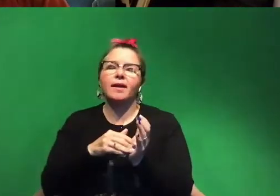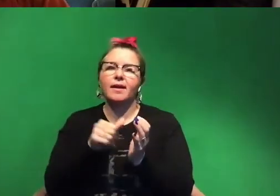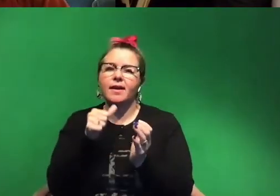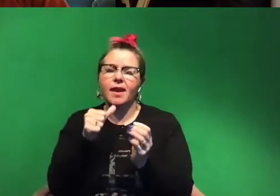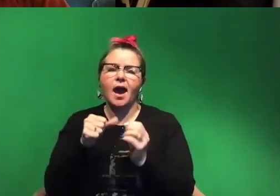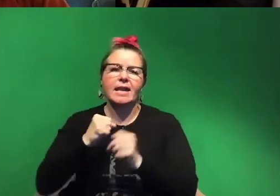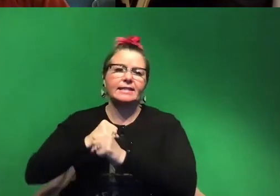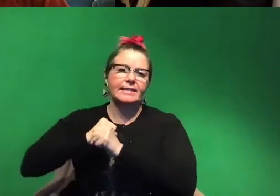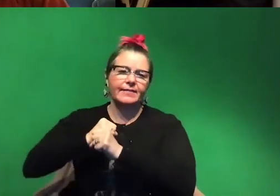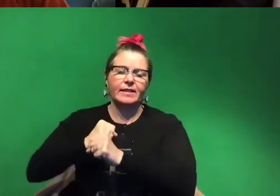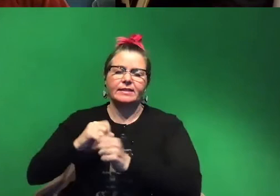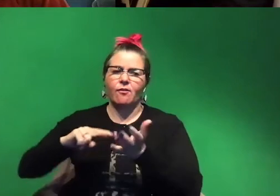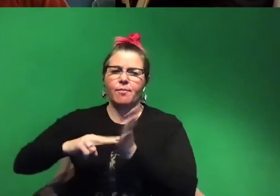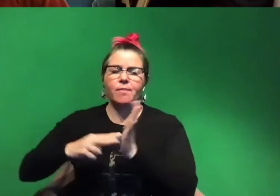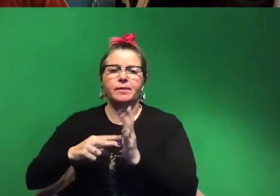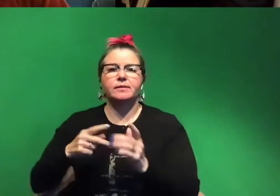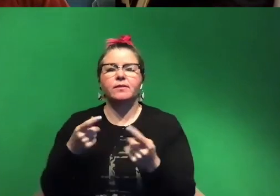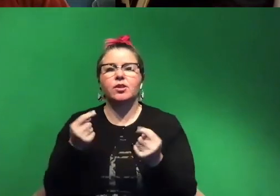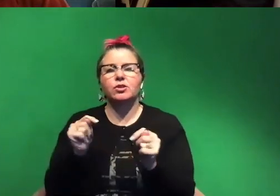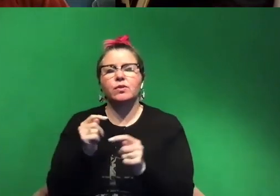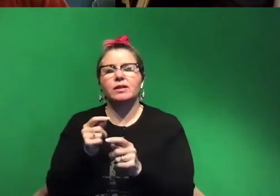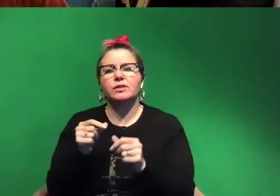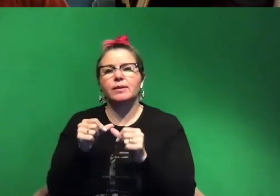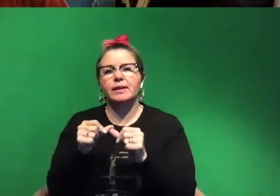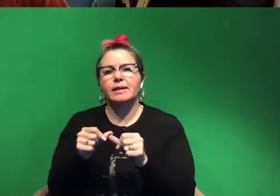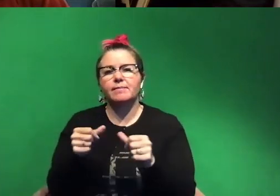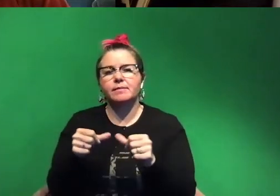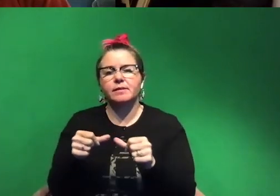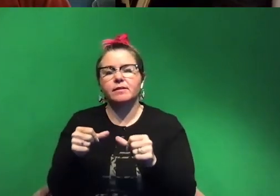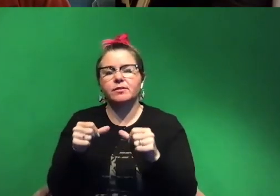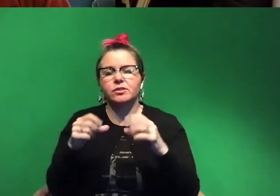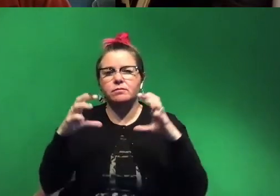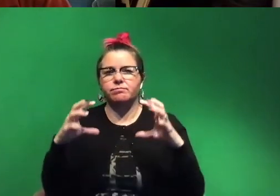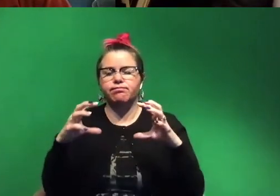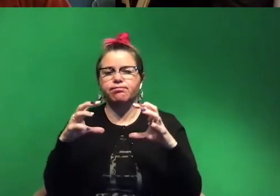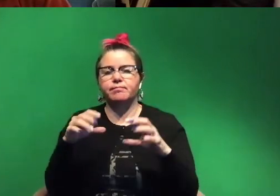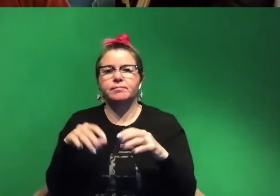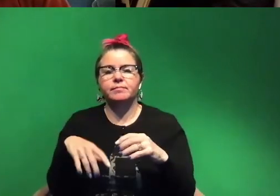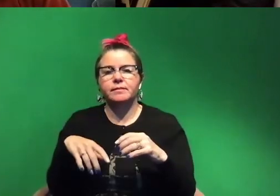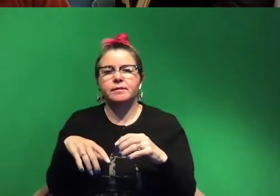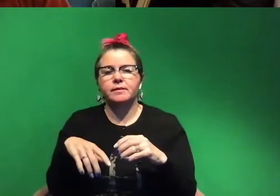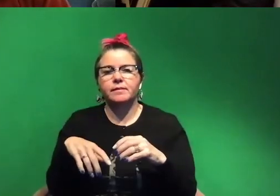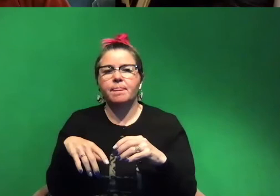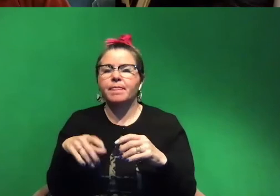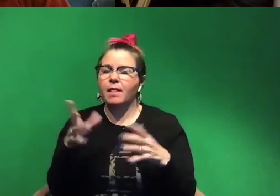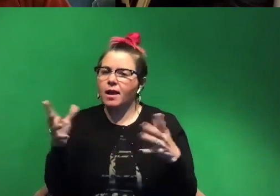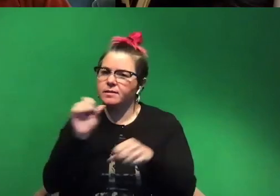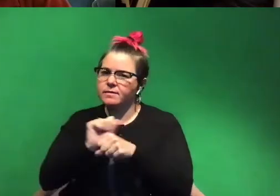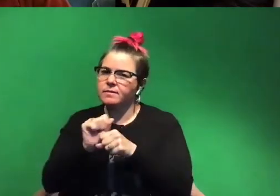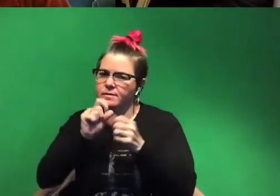defensive situation, but they're trying to keep themselves in an activation state. But there's a lot of work that's being done to